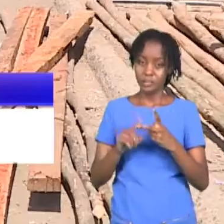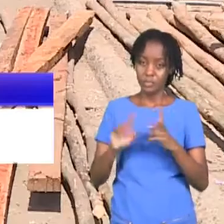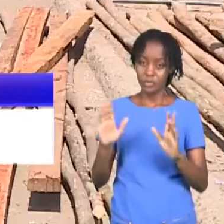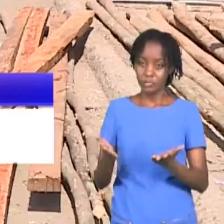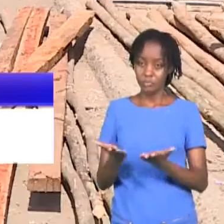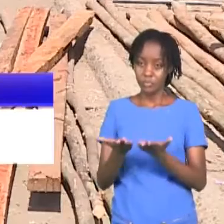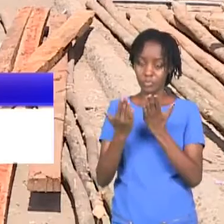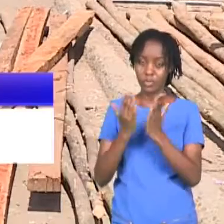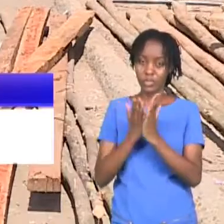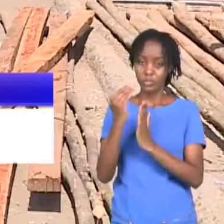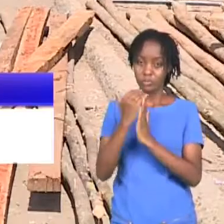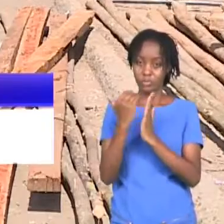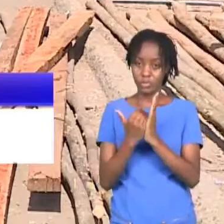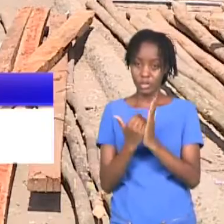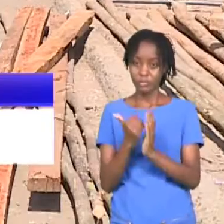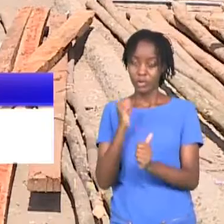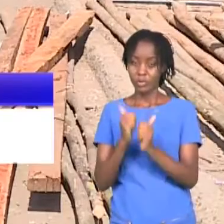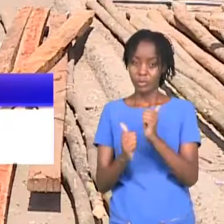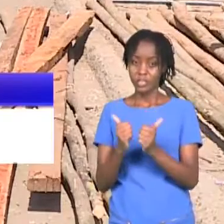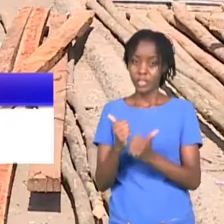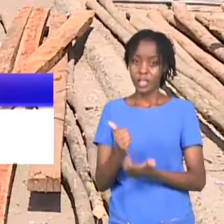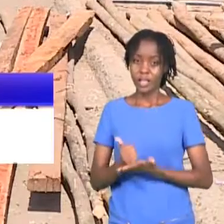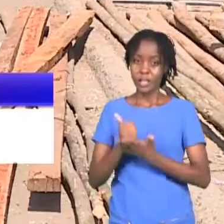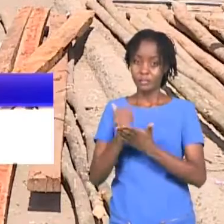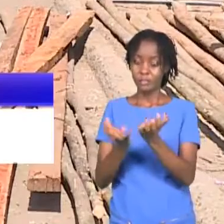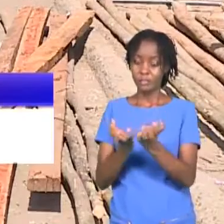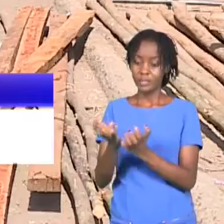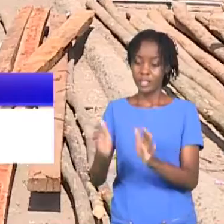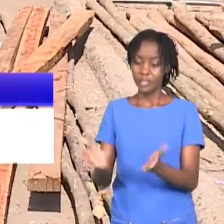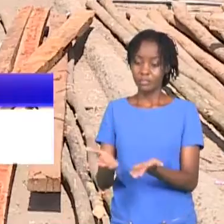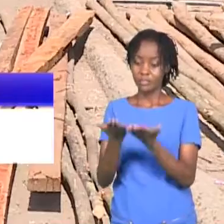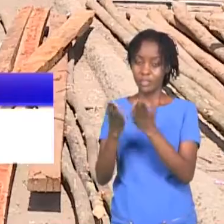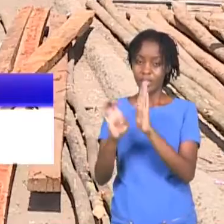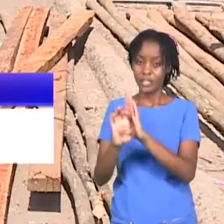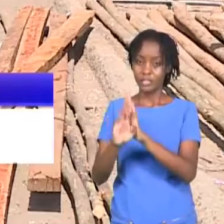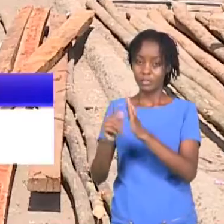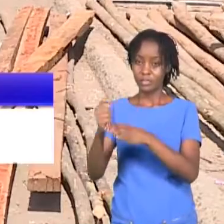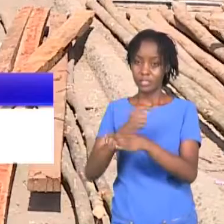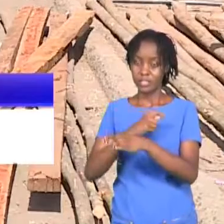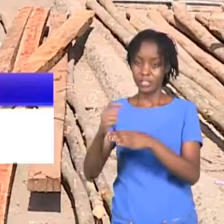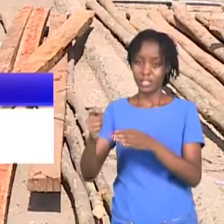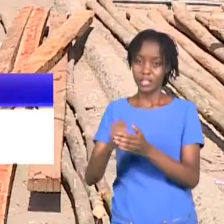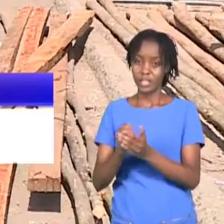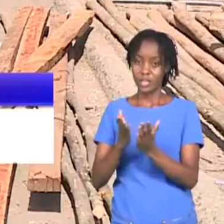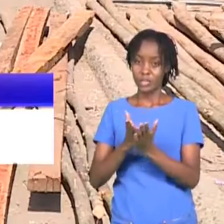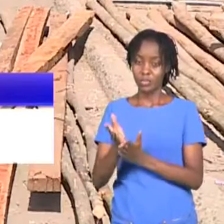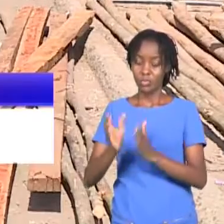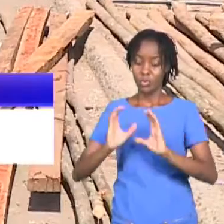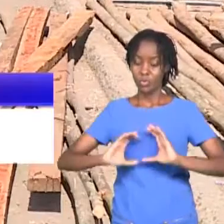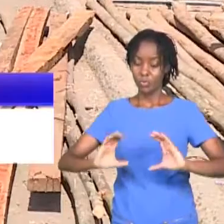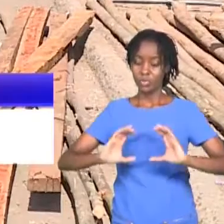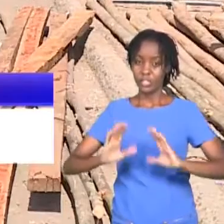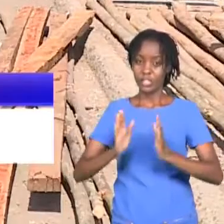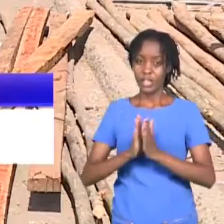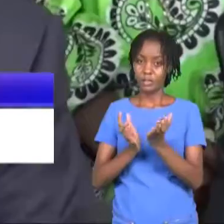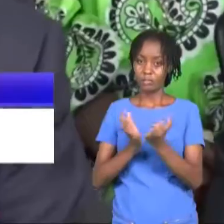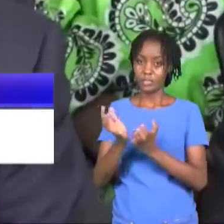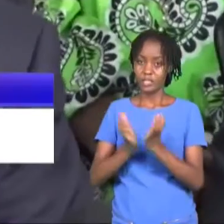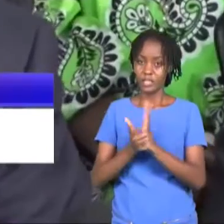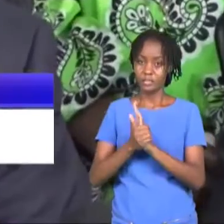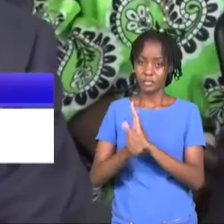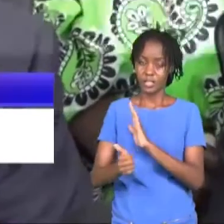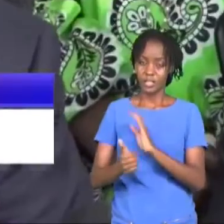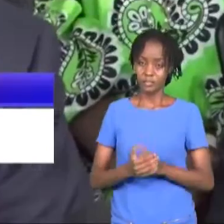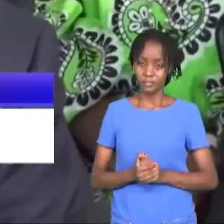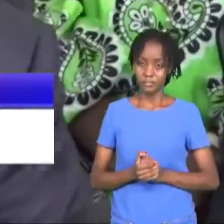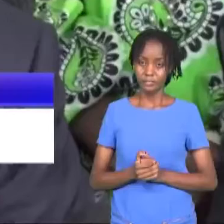programs aligned to business operation development, which include training and capacity building through enhanced coaching and business mentorship. Kenya National